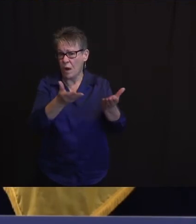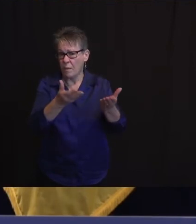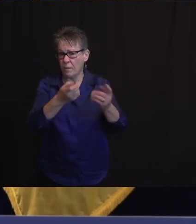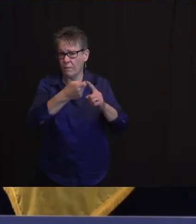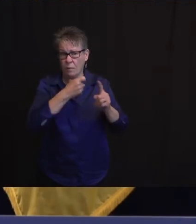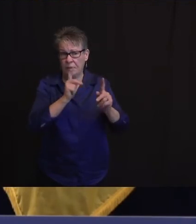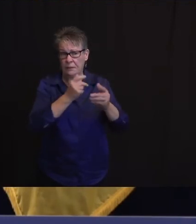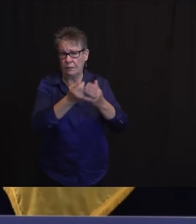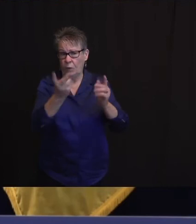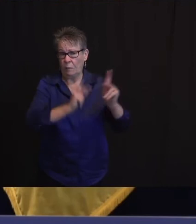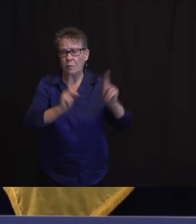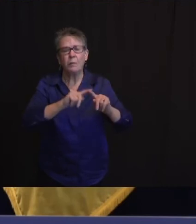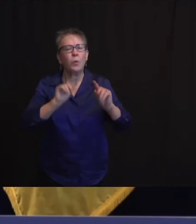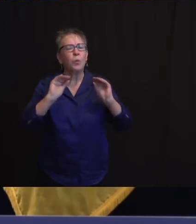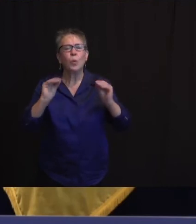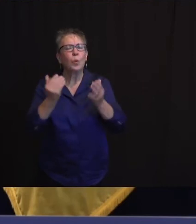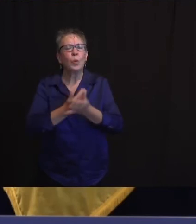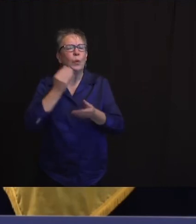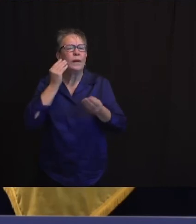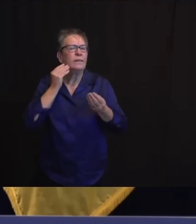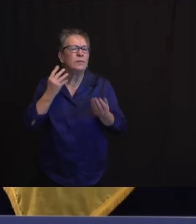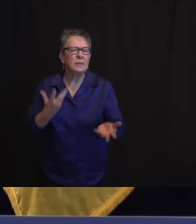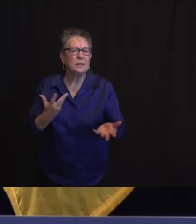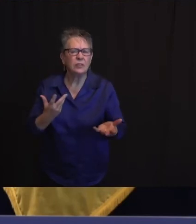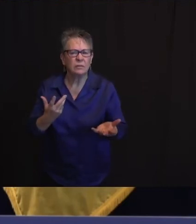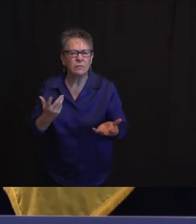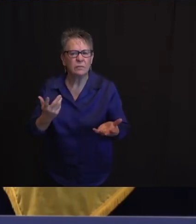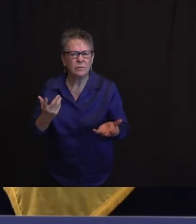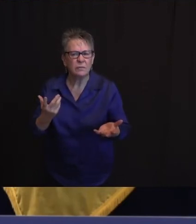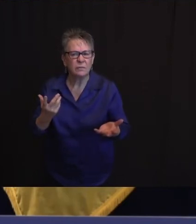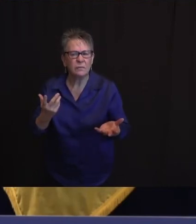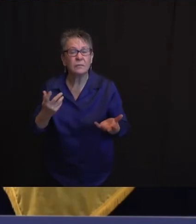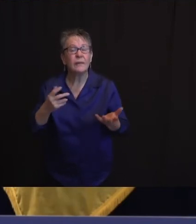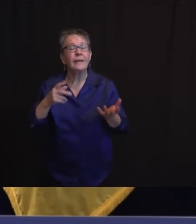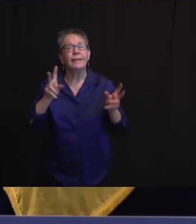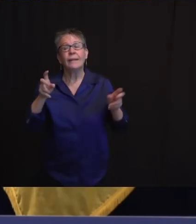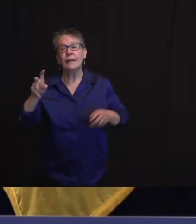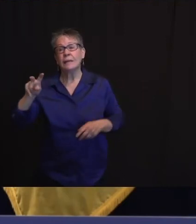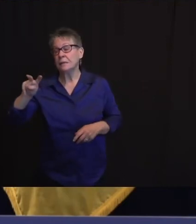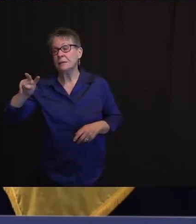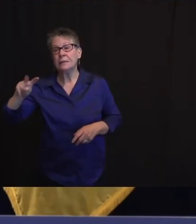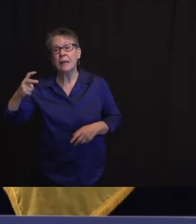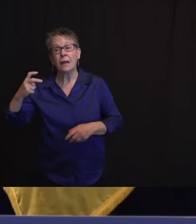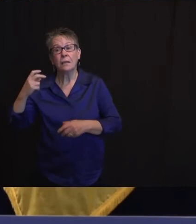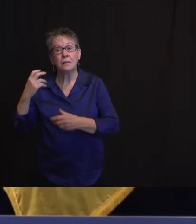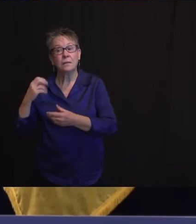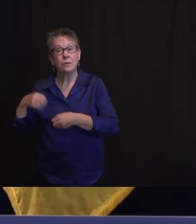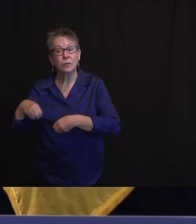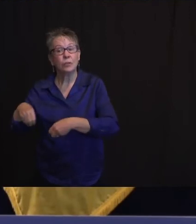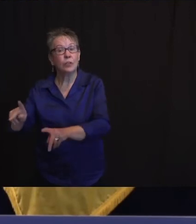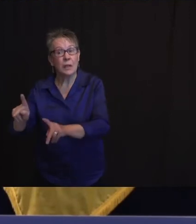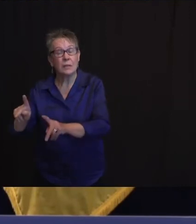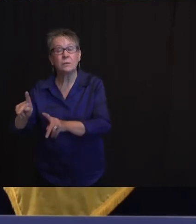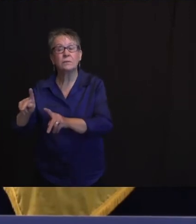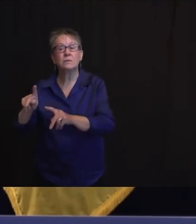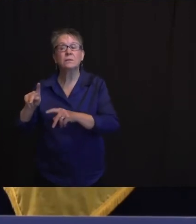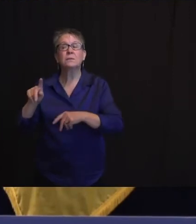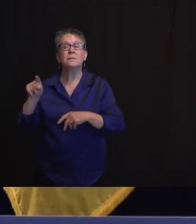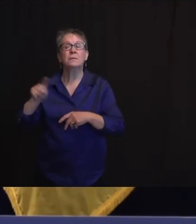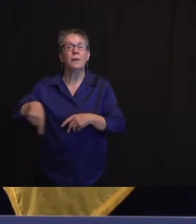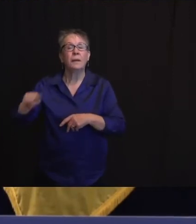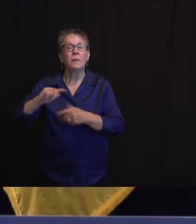agenda, no specific update, but we'll come back to you with maybe more color on that because it's something we're committed to. I want to be